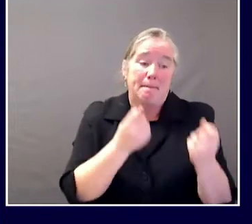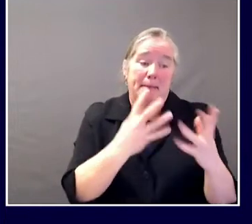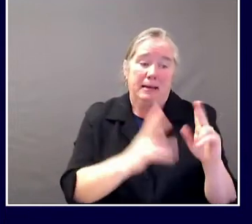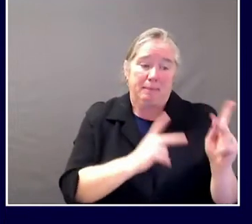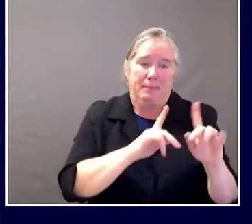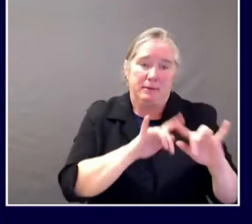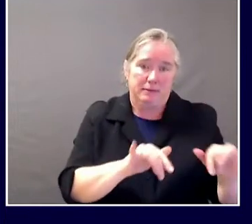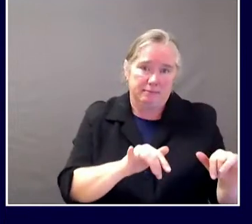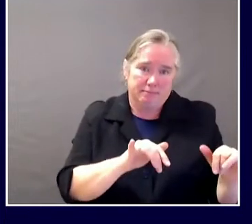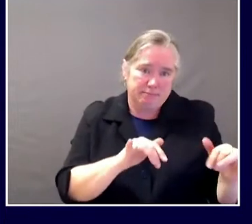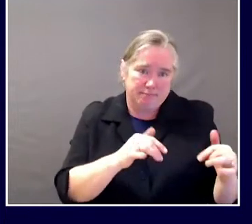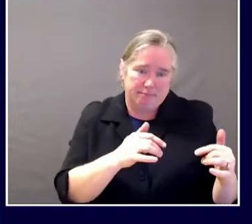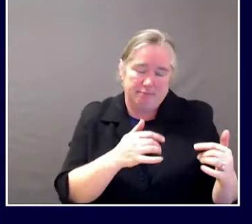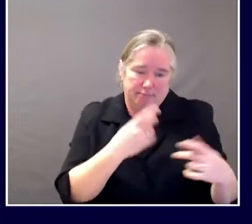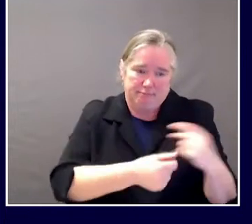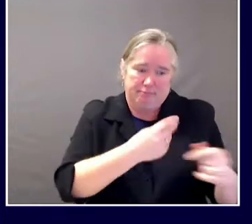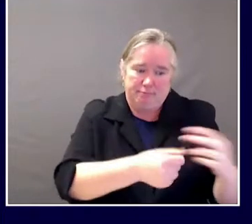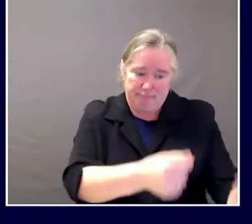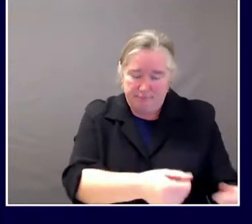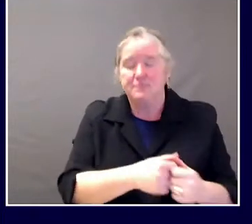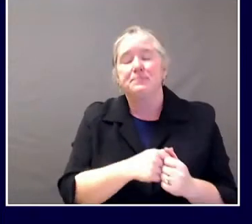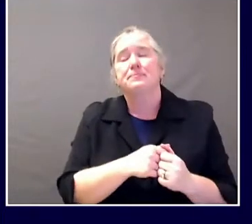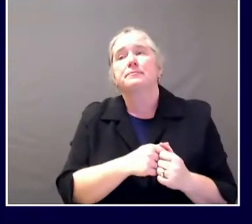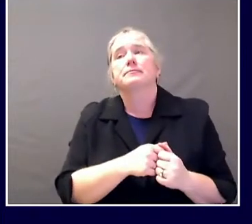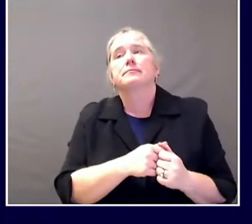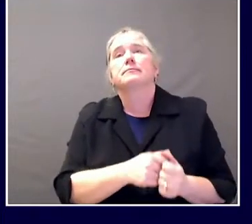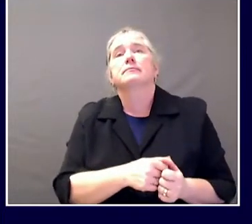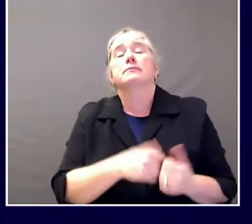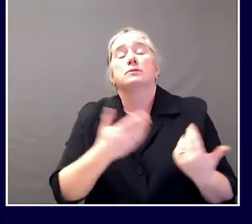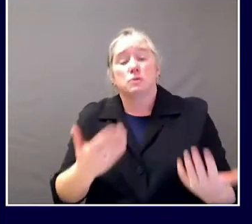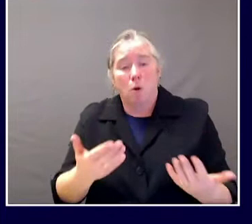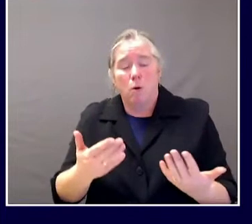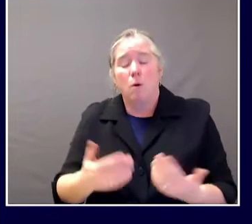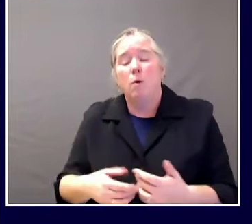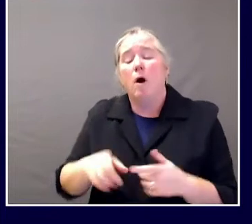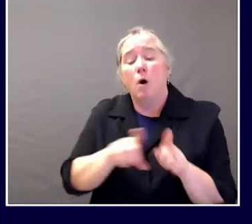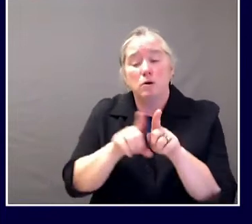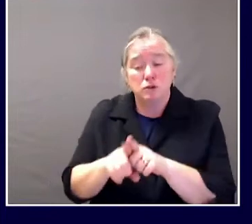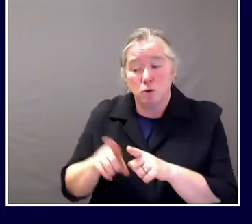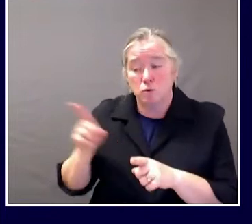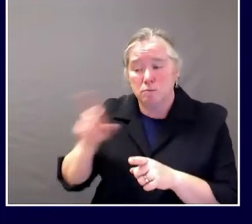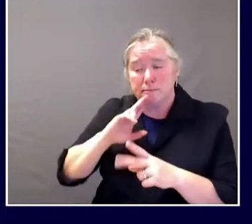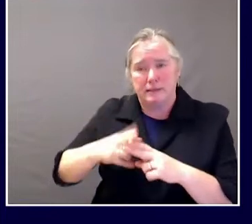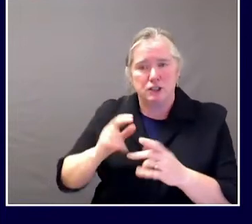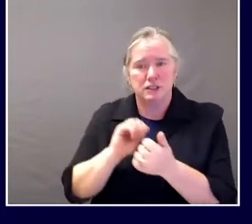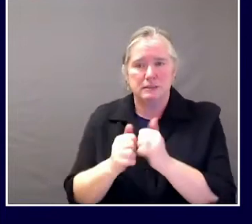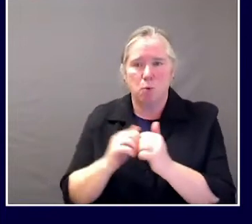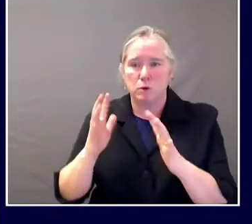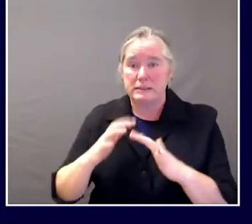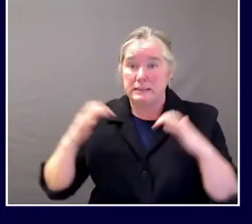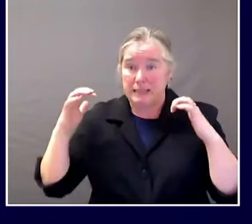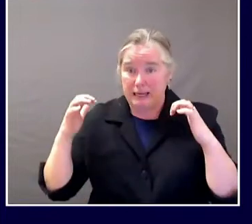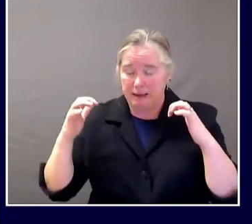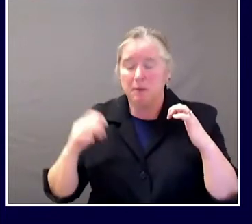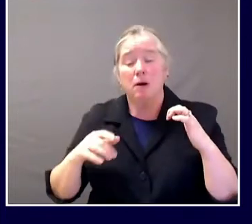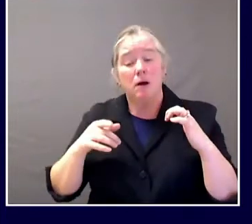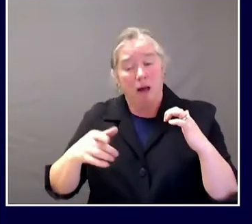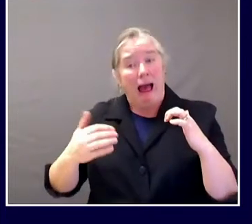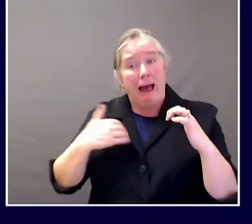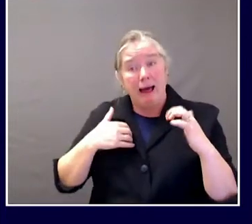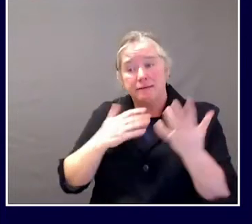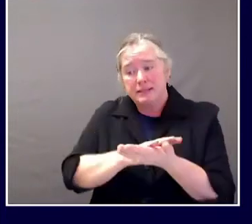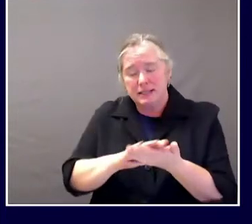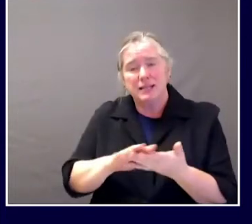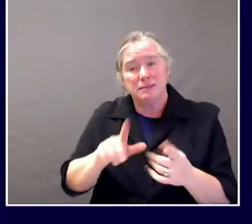mind are it takes more than just having a facility of that nature. It's got to be accessible. It's got to be one